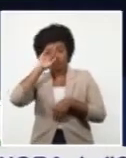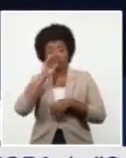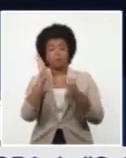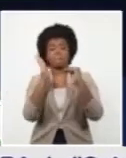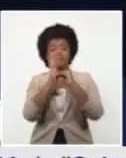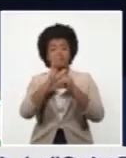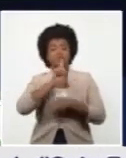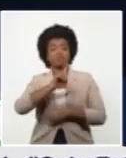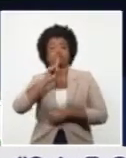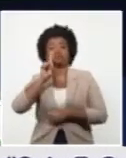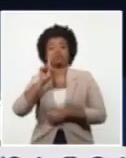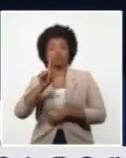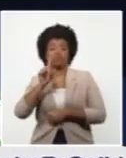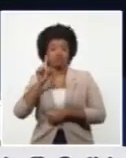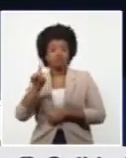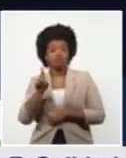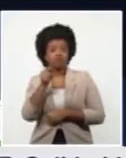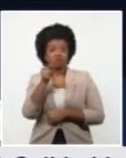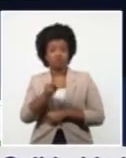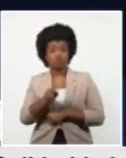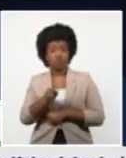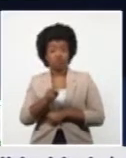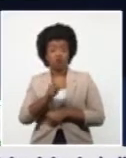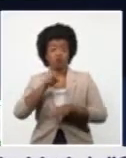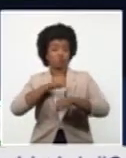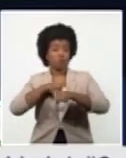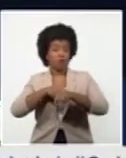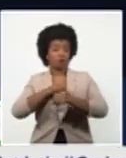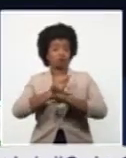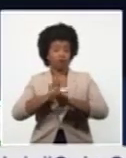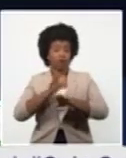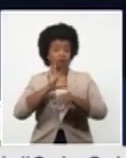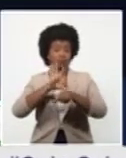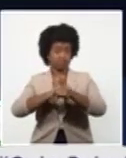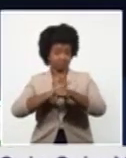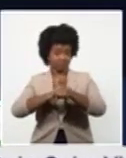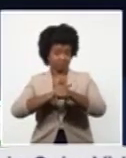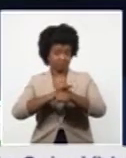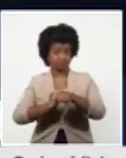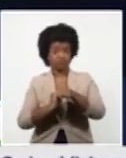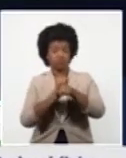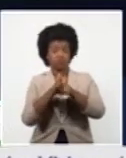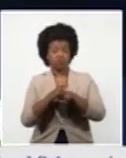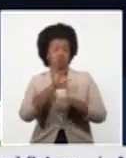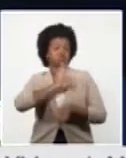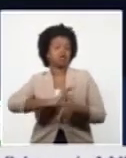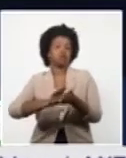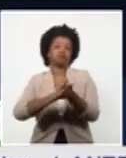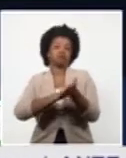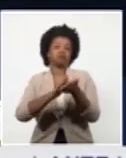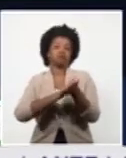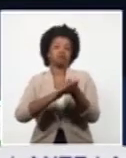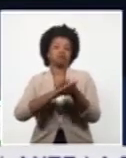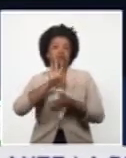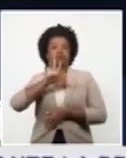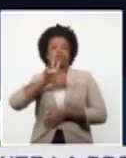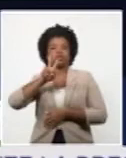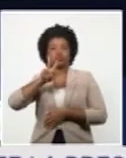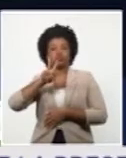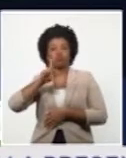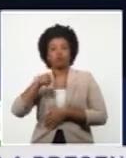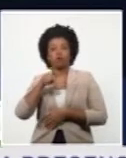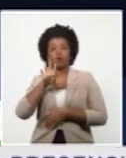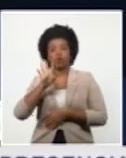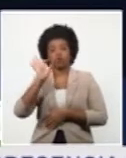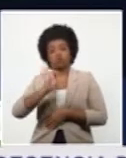representing 49.7%. 7 out of the 12 cases, 58.3%, were asymptomatic at the